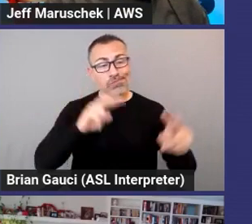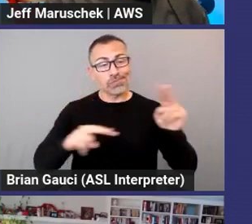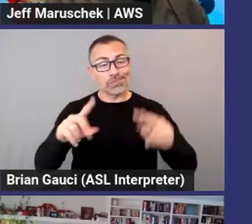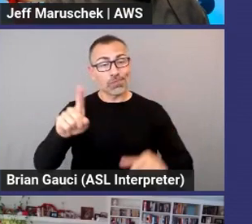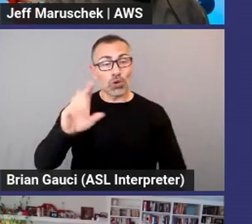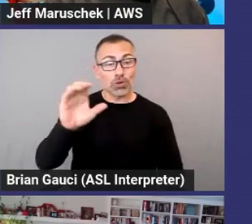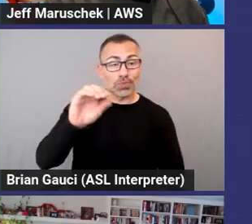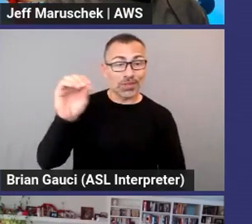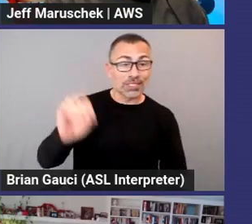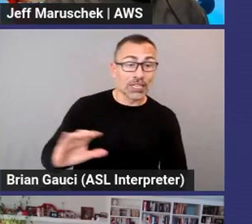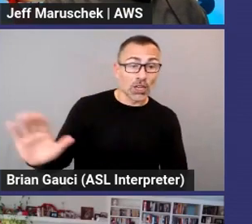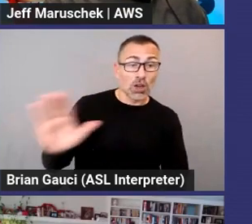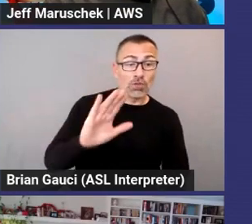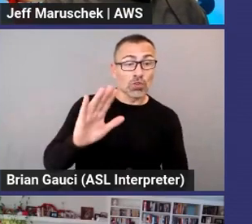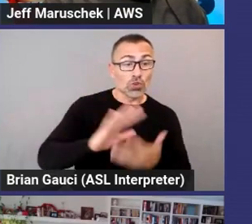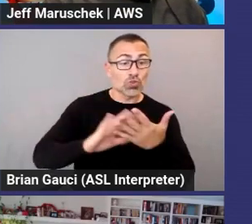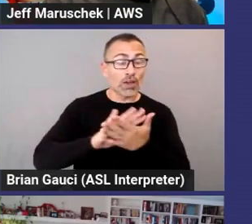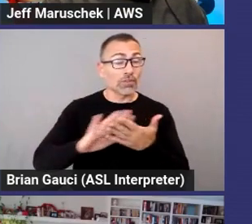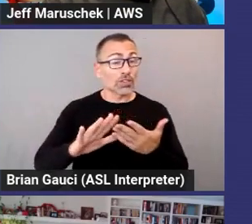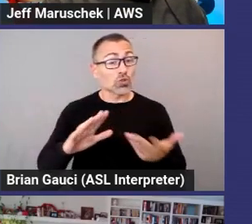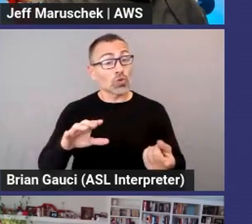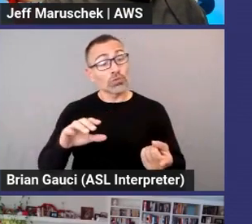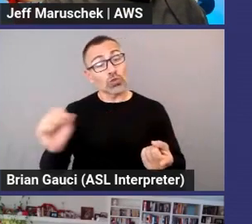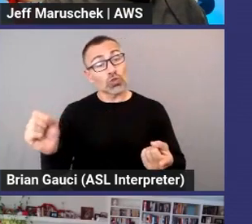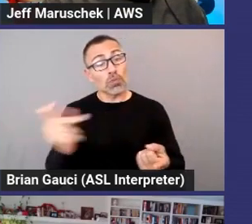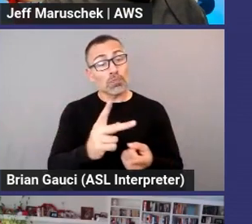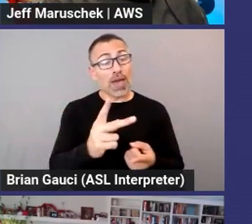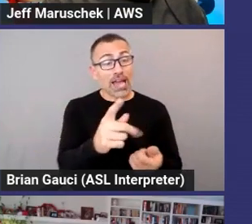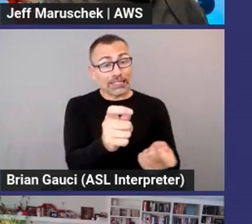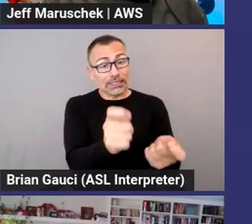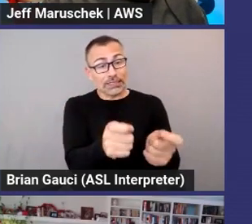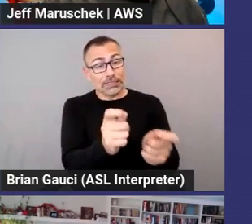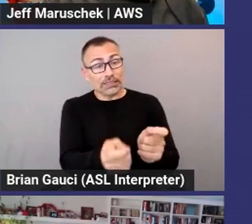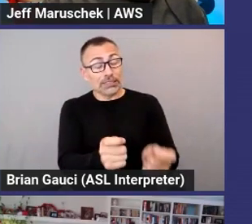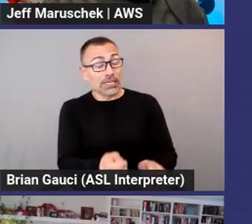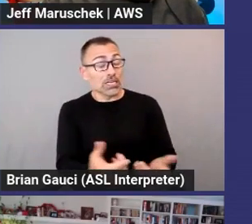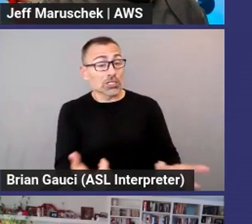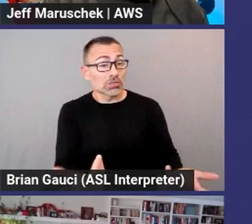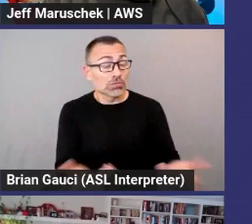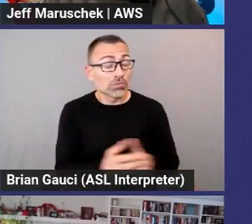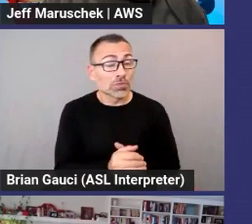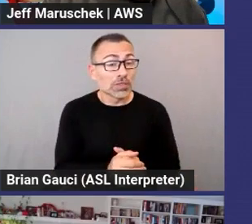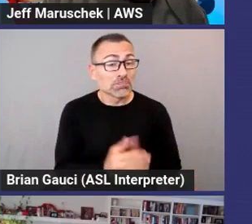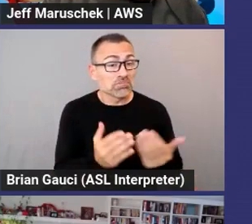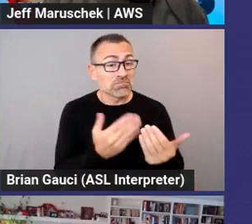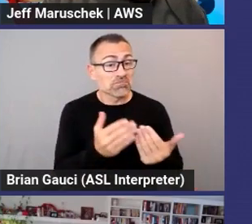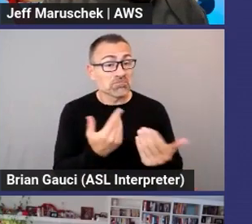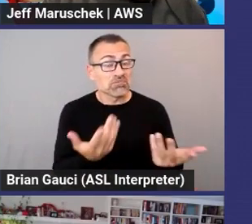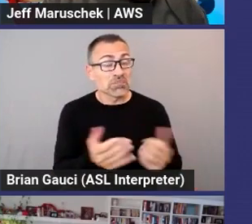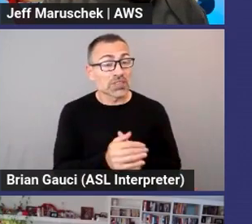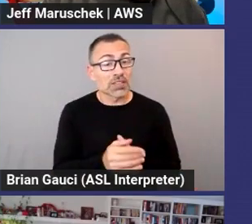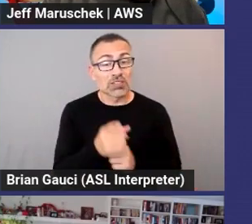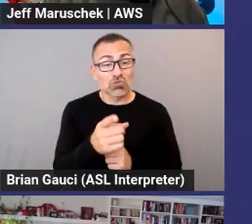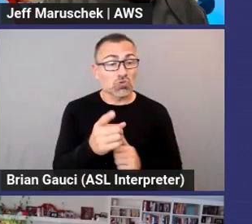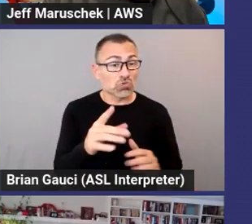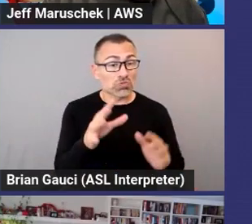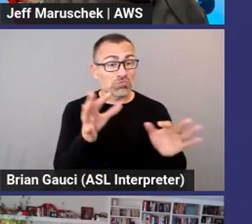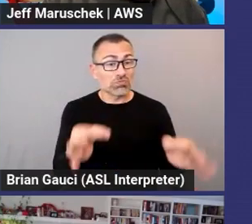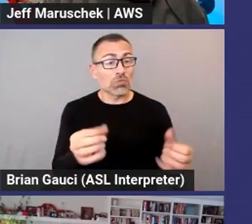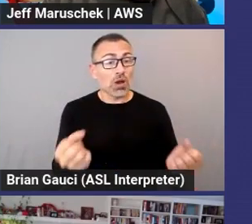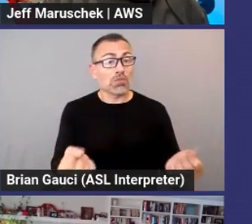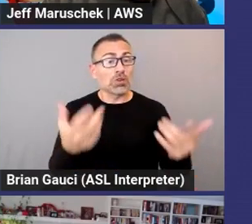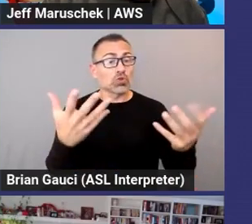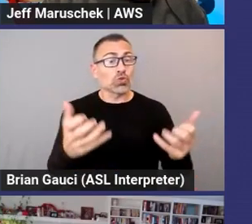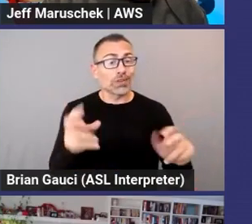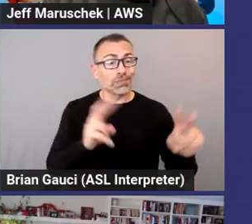and very easily tweak the number of city ASN in the edit monitor setting. So you can choose how much you want to monitor, and you can